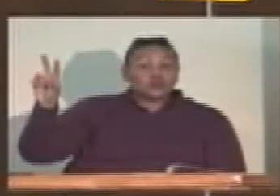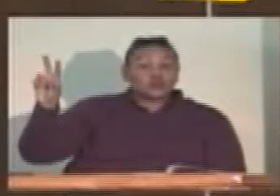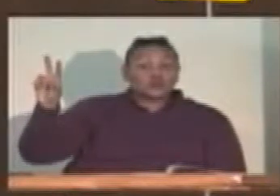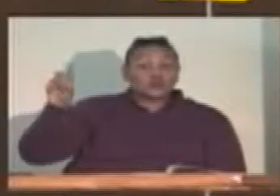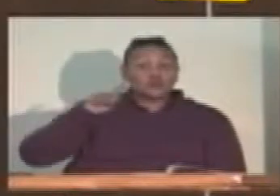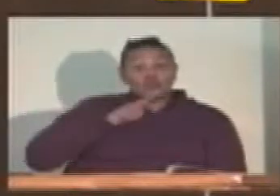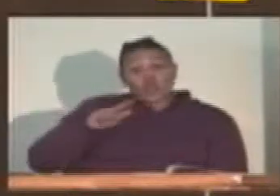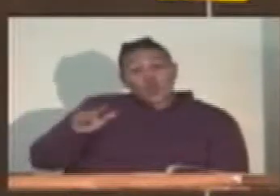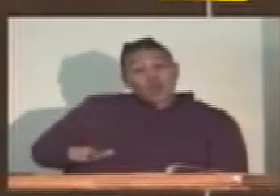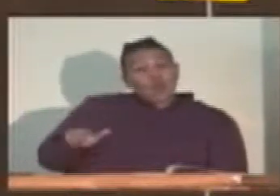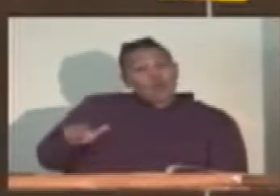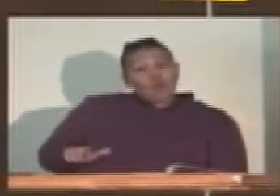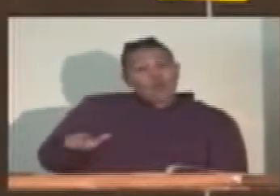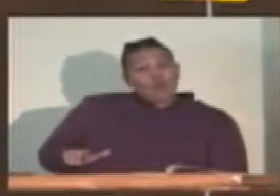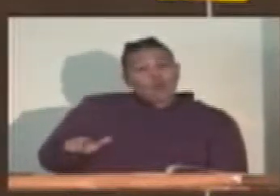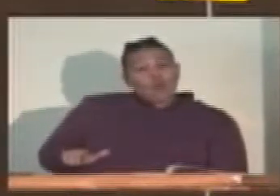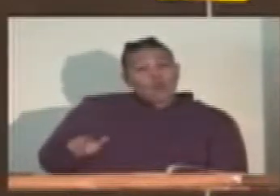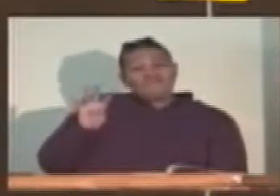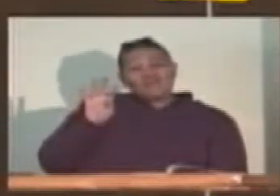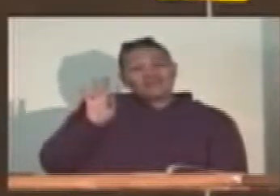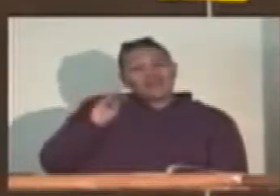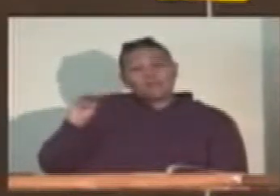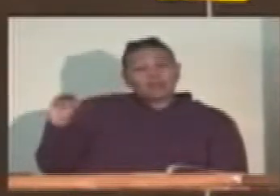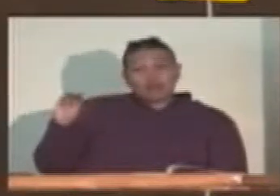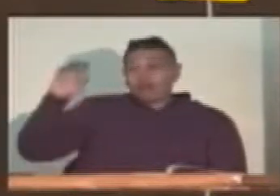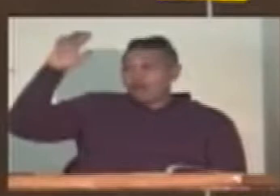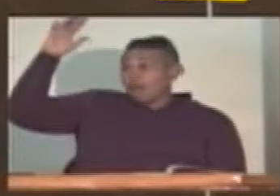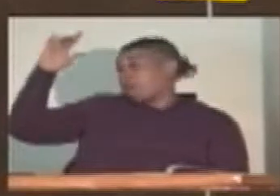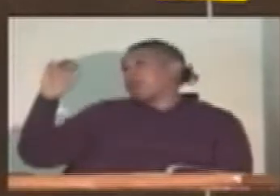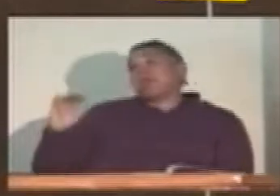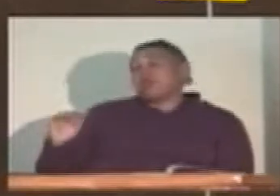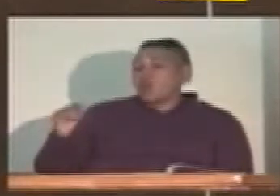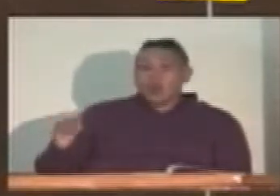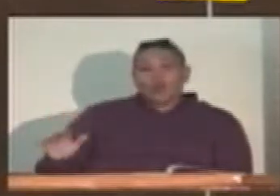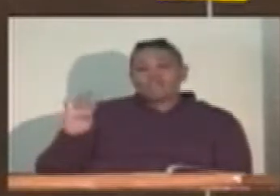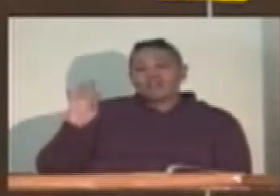2001-2002 to an extreme low of 49 million in